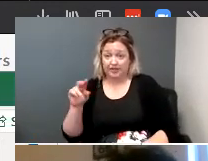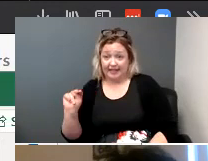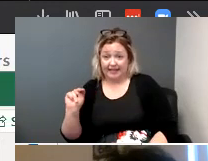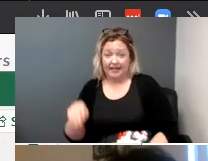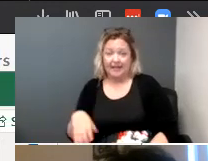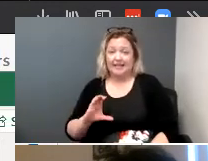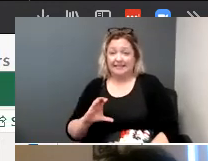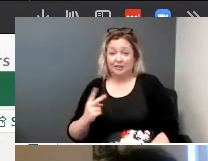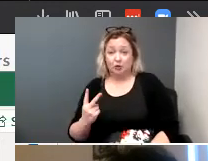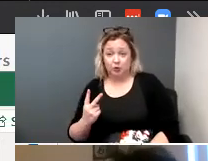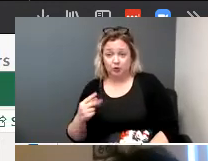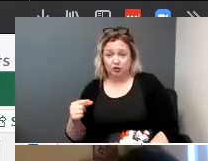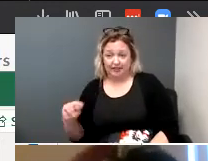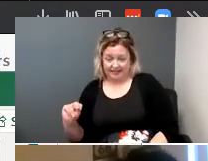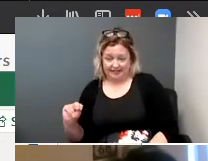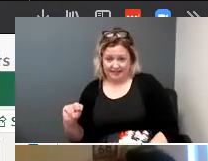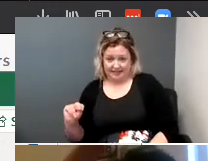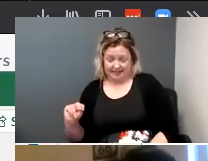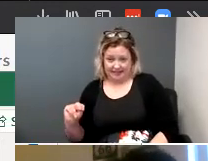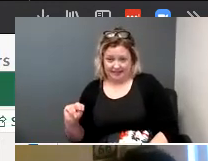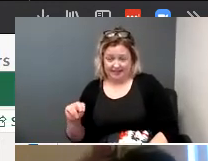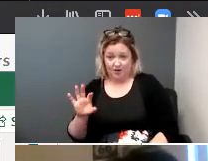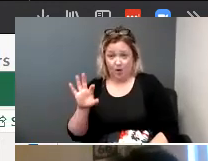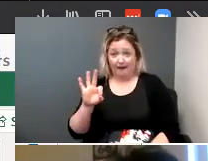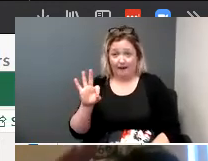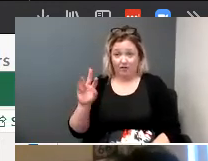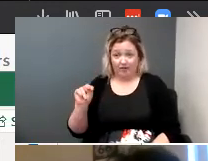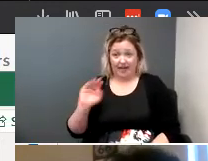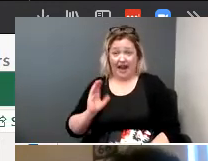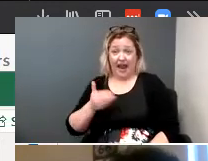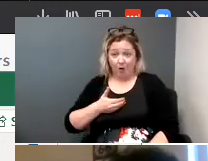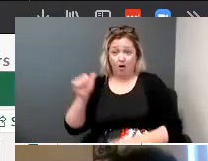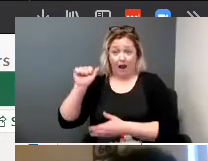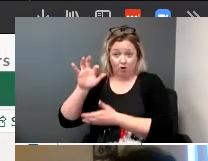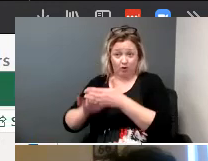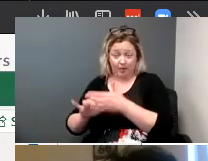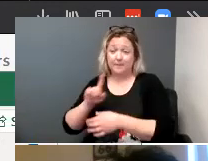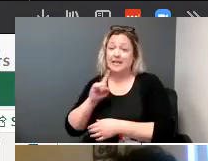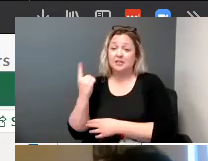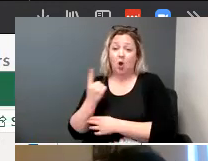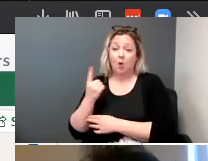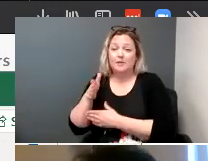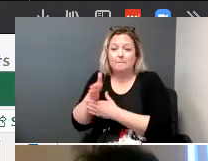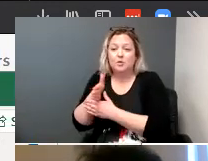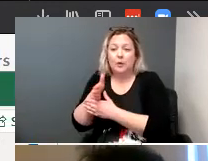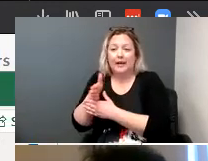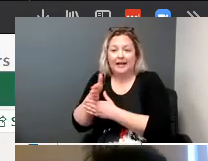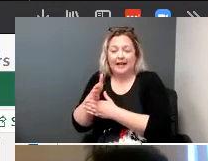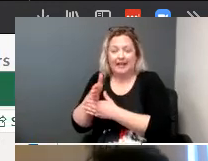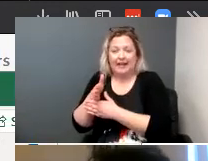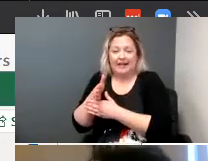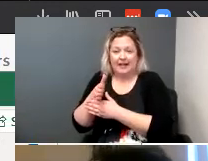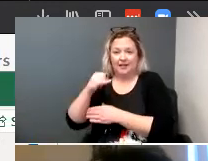where f of n, our algorithm, always resides within these two bounds, that stays within these two